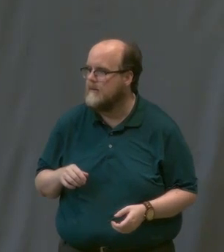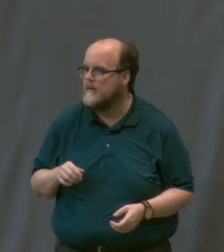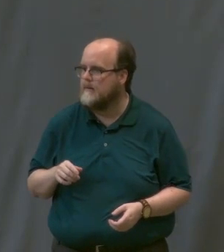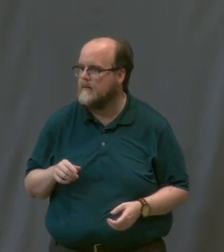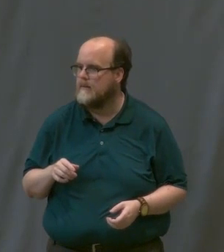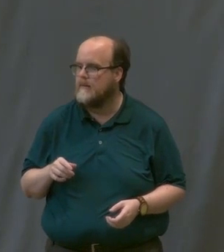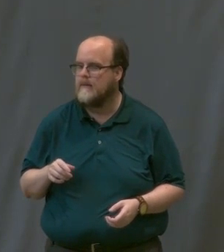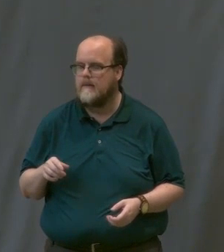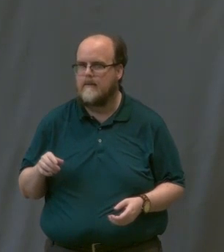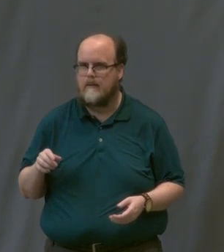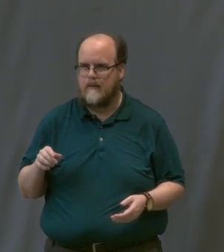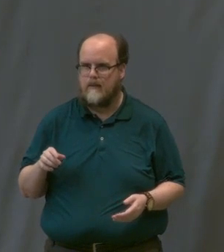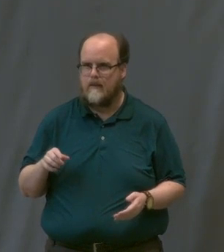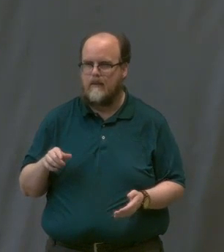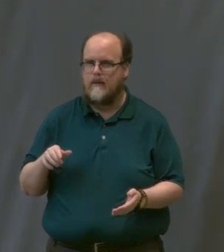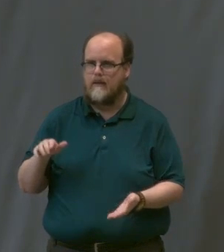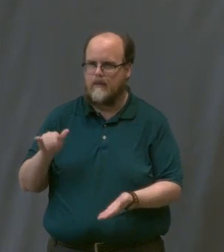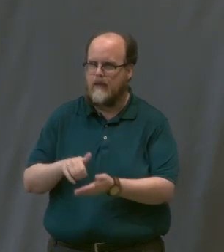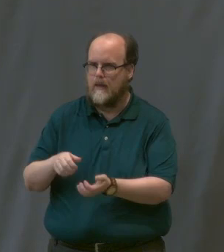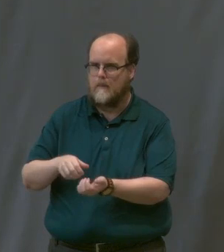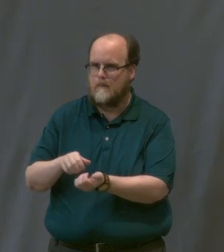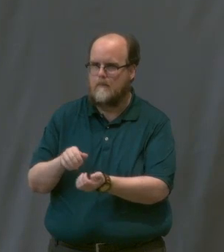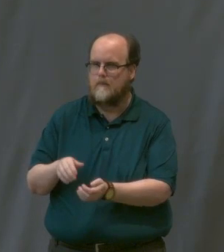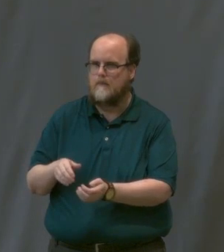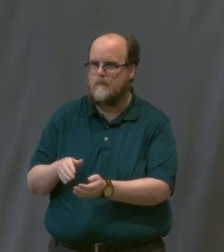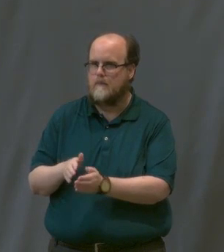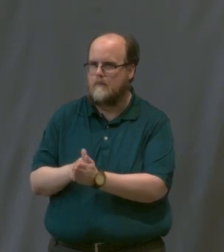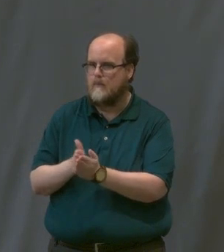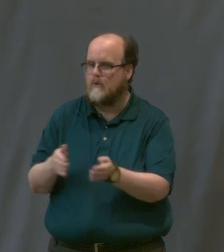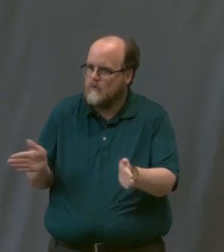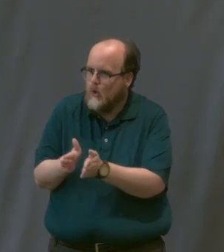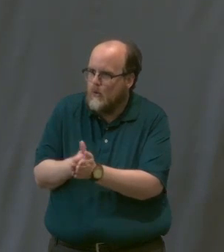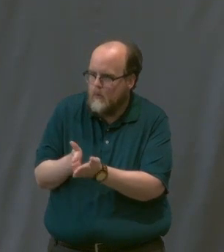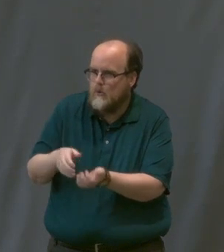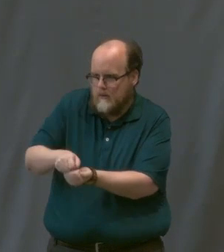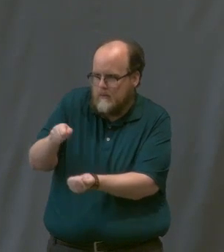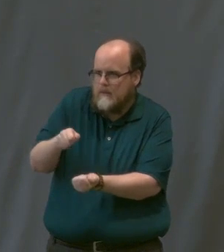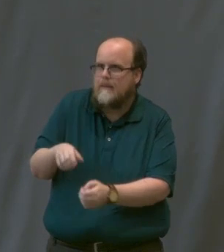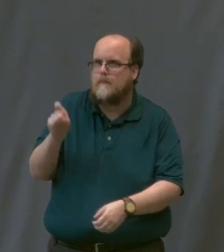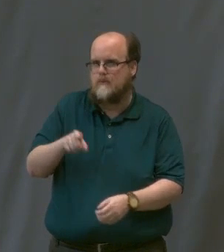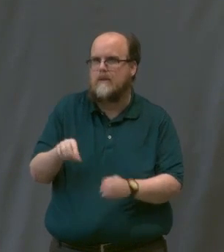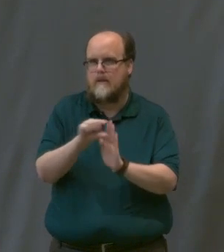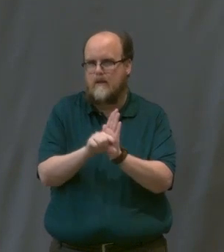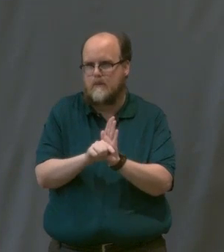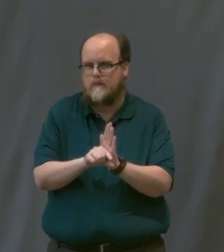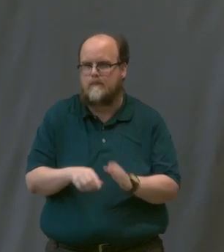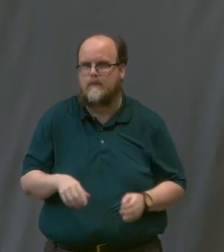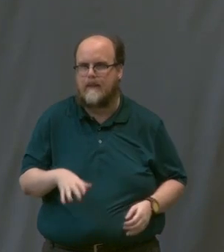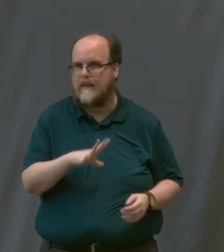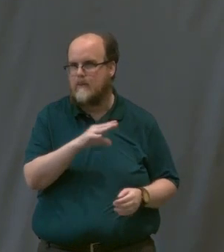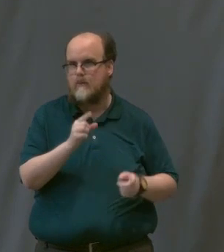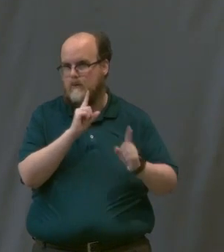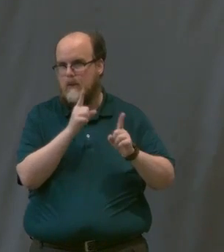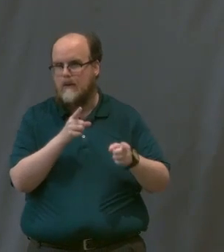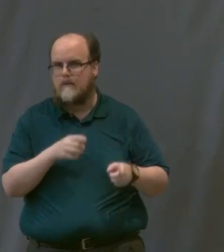Yeah, this little book must have been the gospel. It must have been. I don't know what else it could be. And the